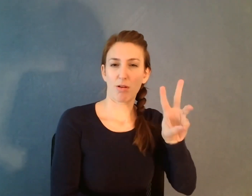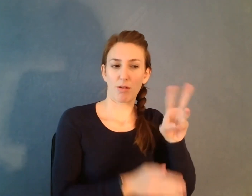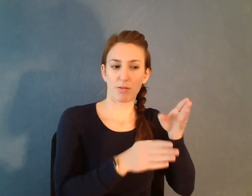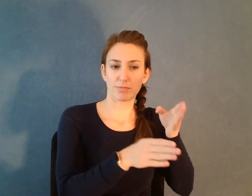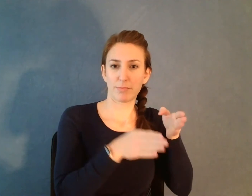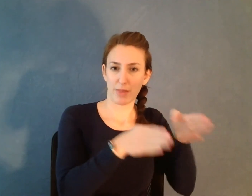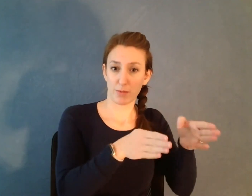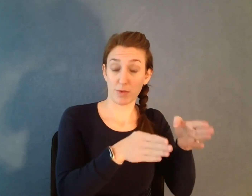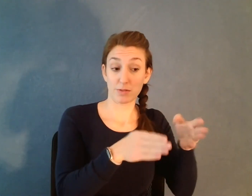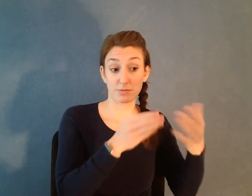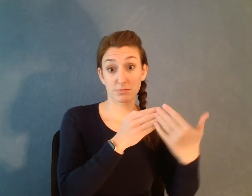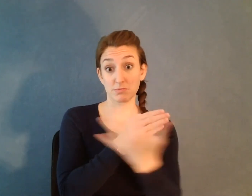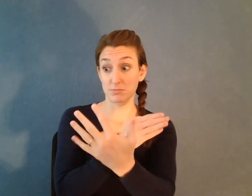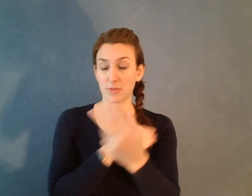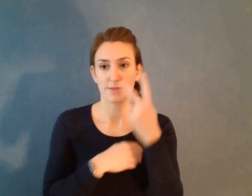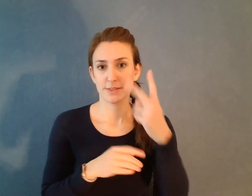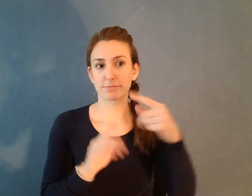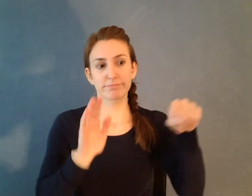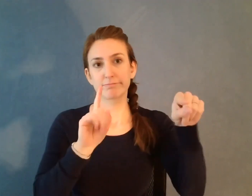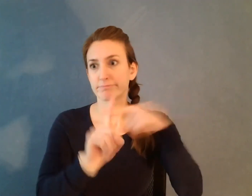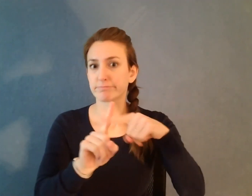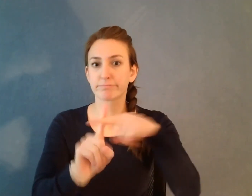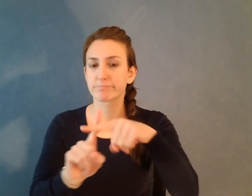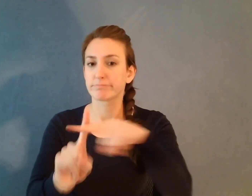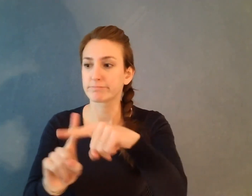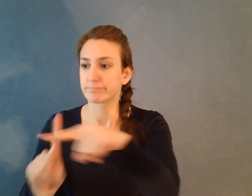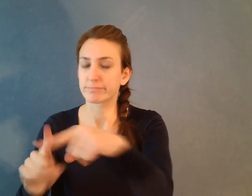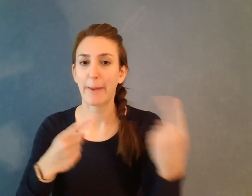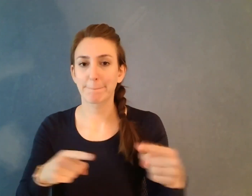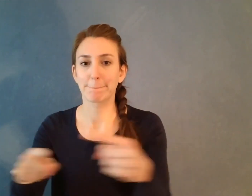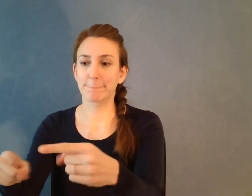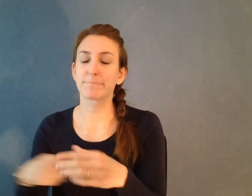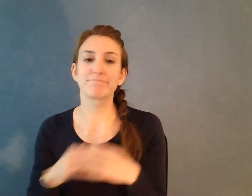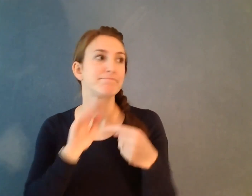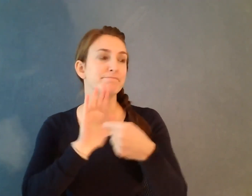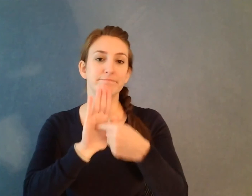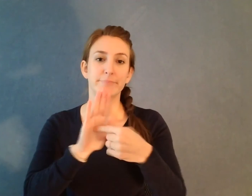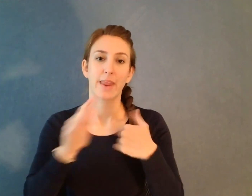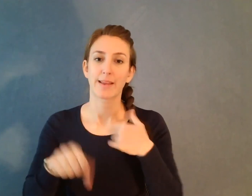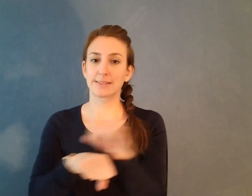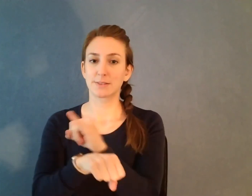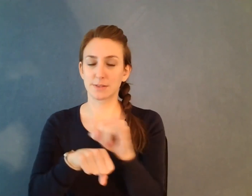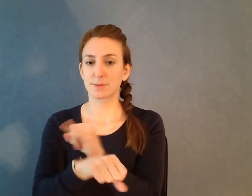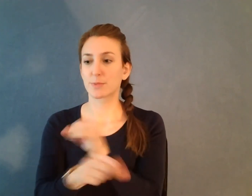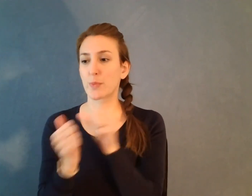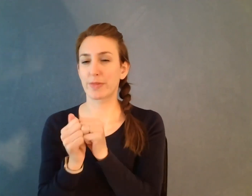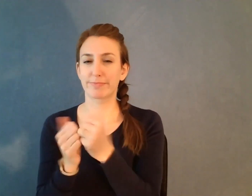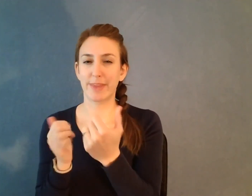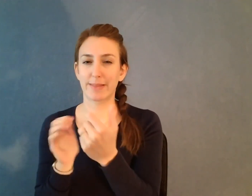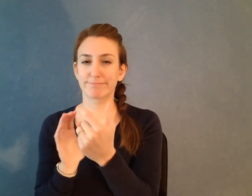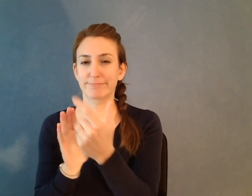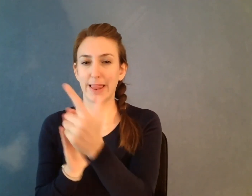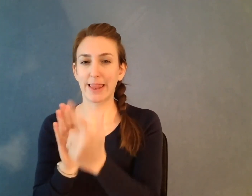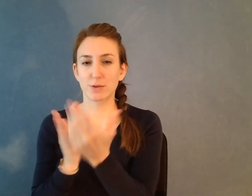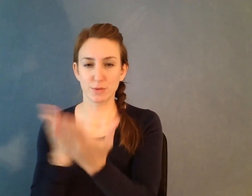Through being in the Law Pathways program, I was able to get an internship with Esperanza Legal Services, which is a legal clinic in